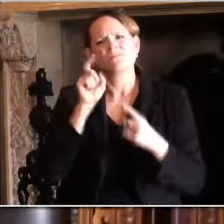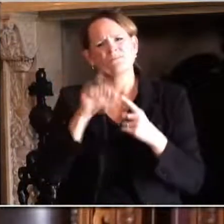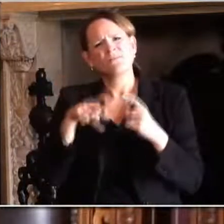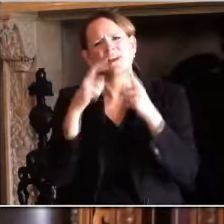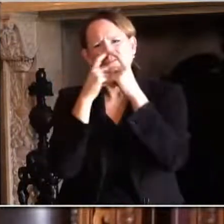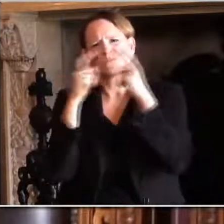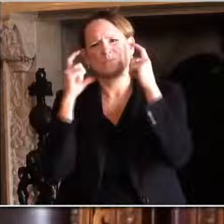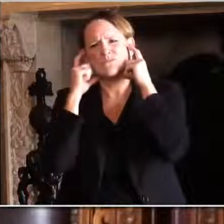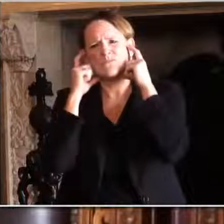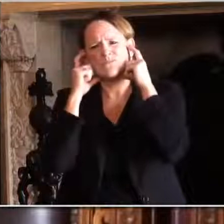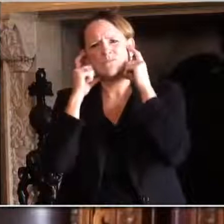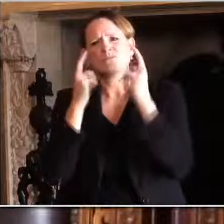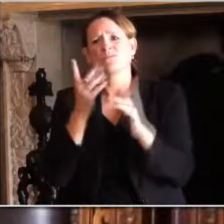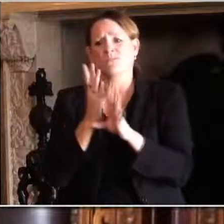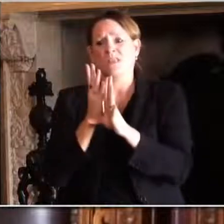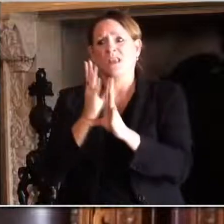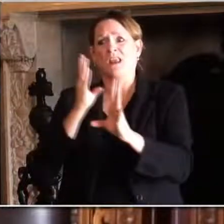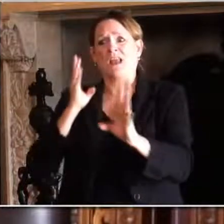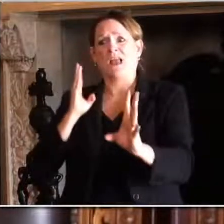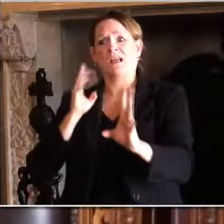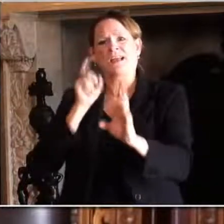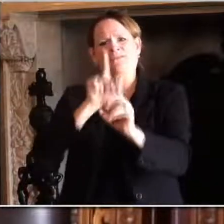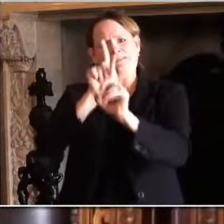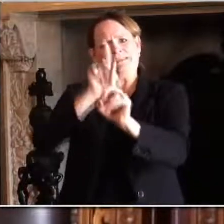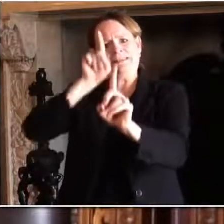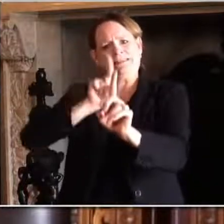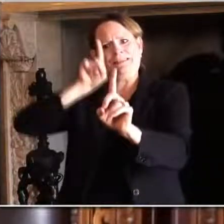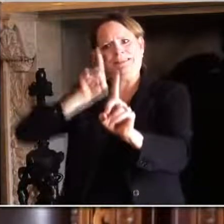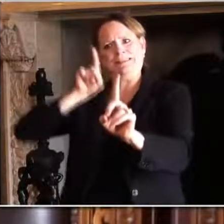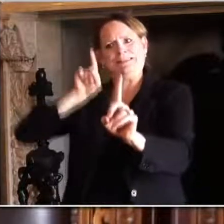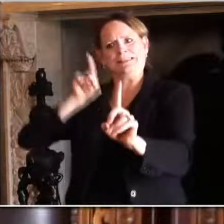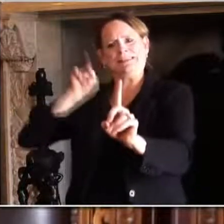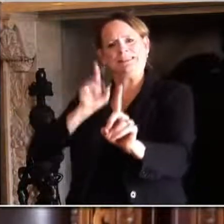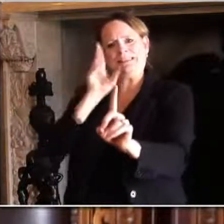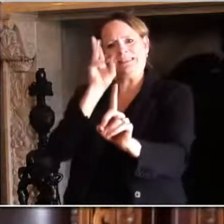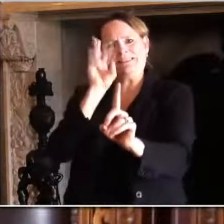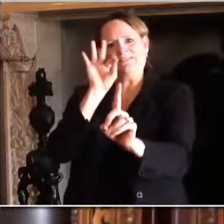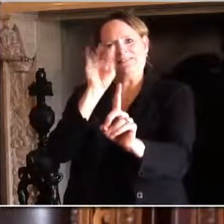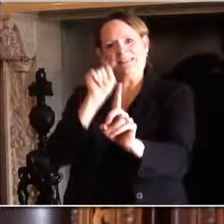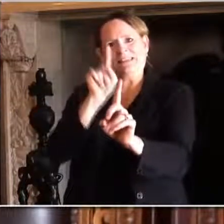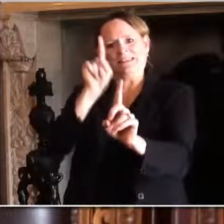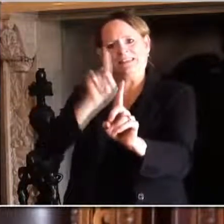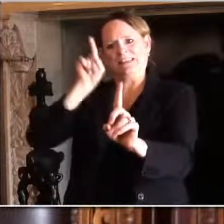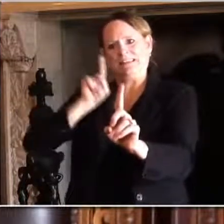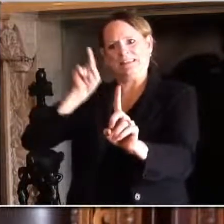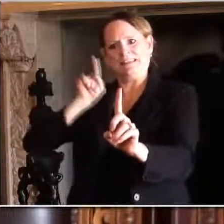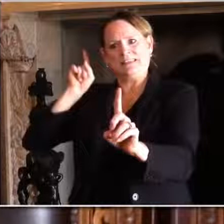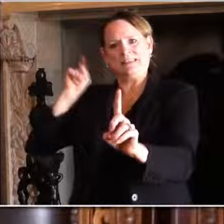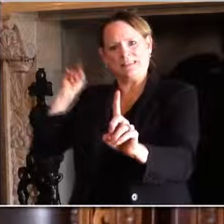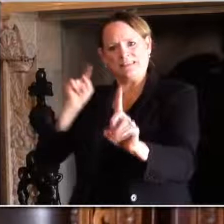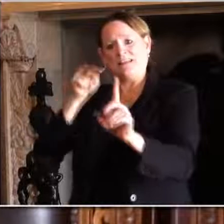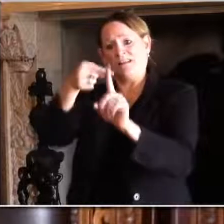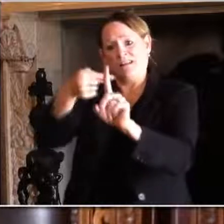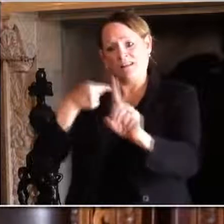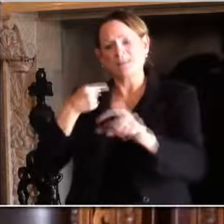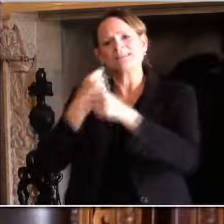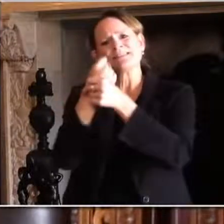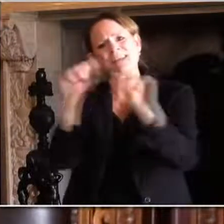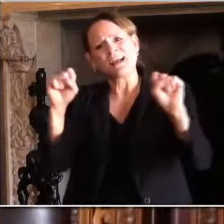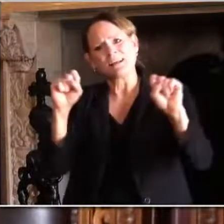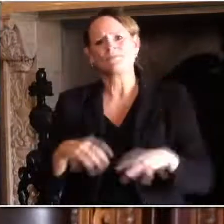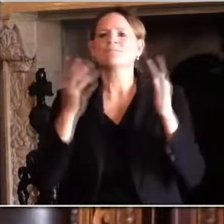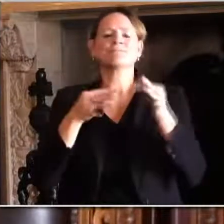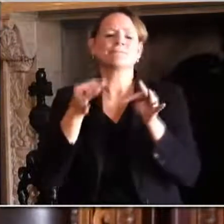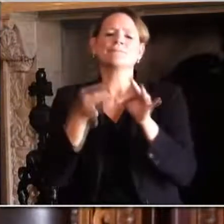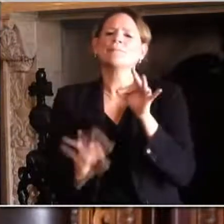want to make sure the person in front of you is kept safe, the person behind you is kept safe. And so this is a very simple way to make it